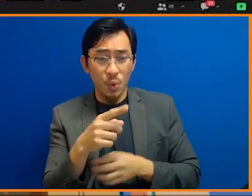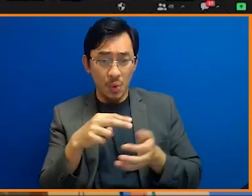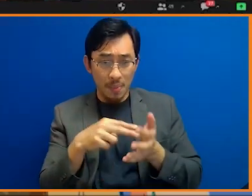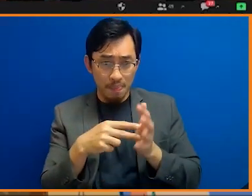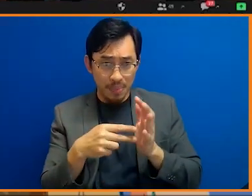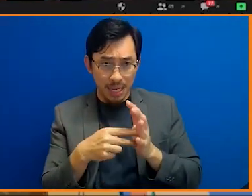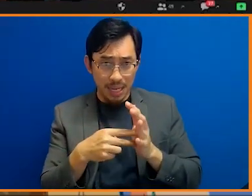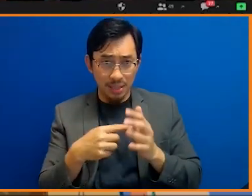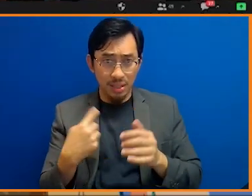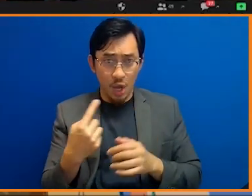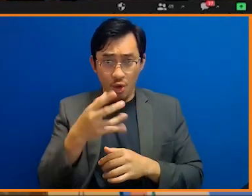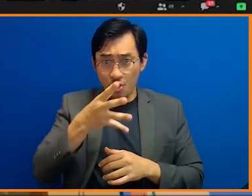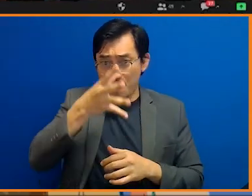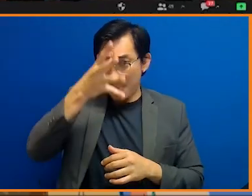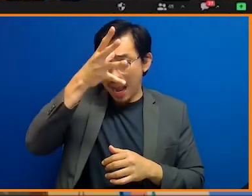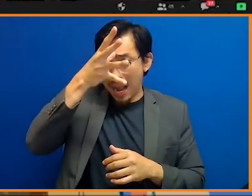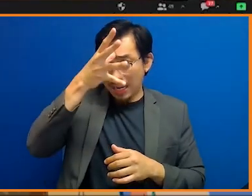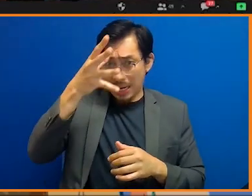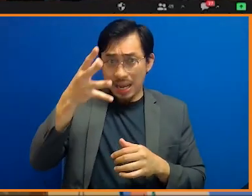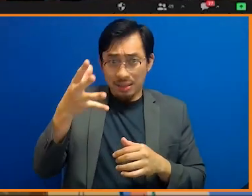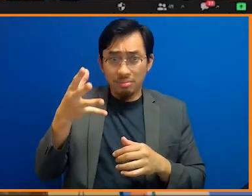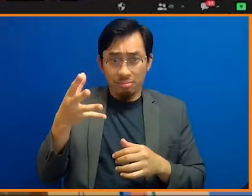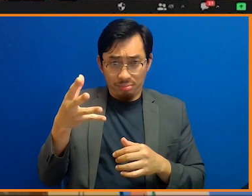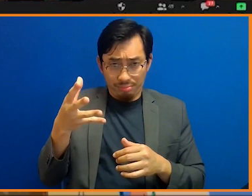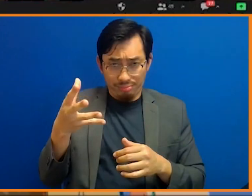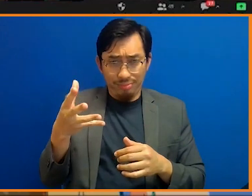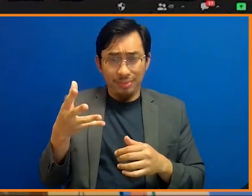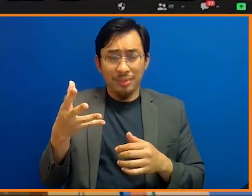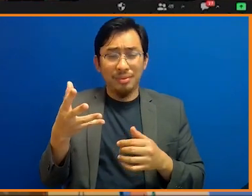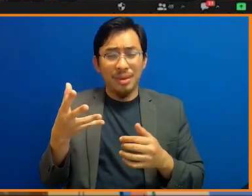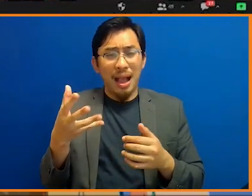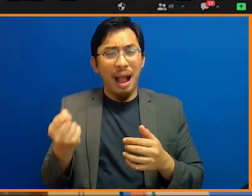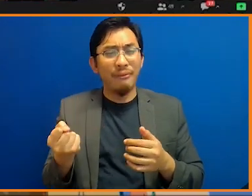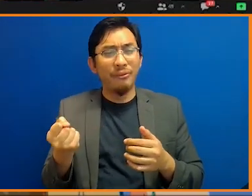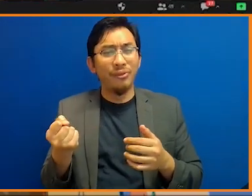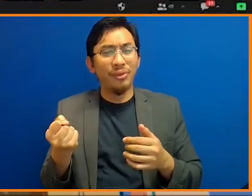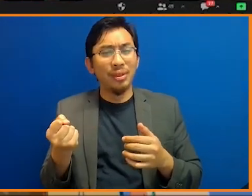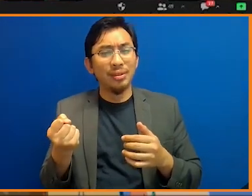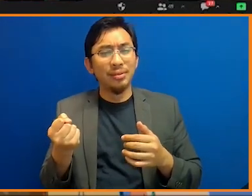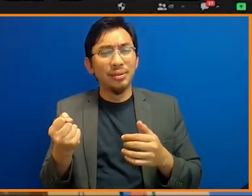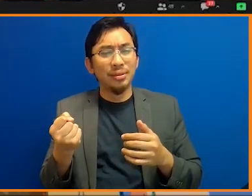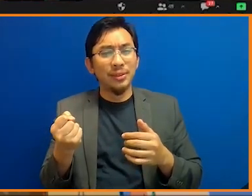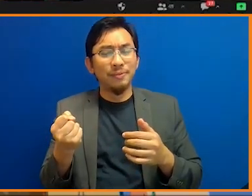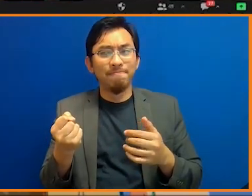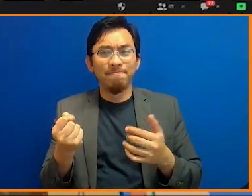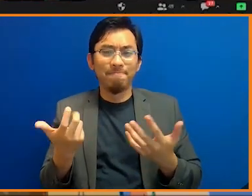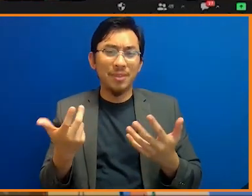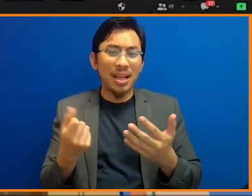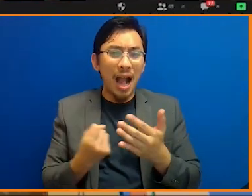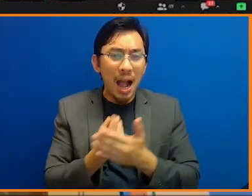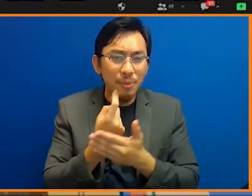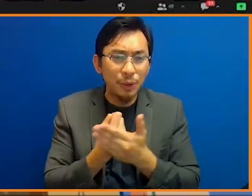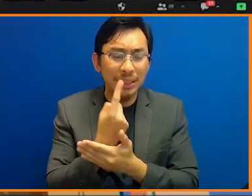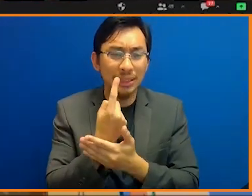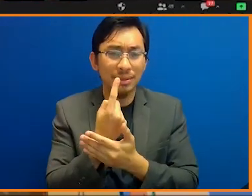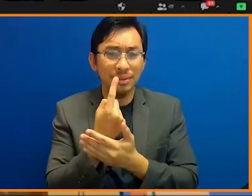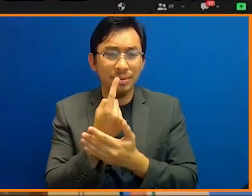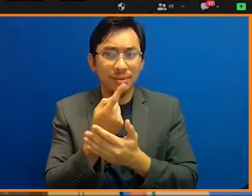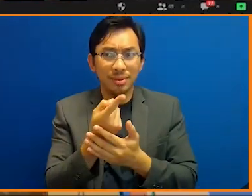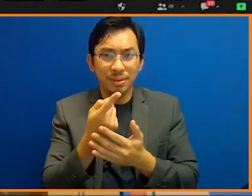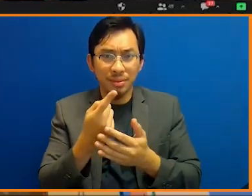2004, right? So that means our parents' generation still probably have less chance